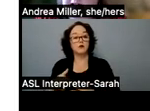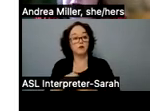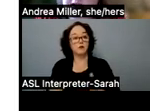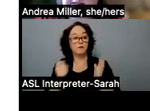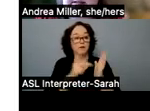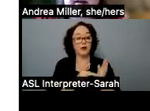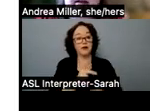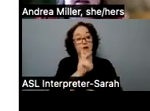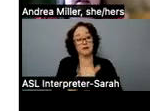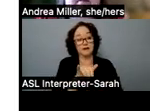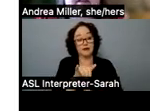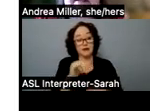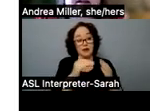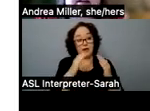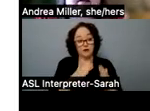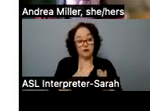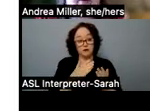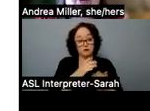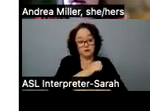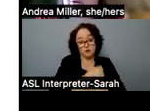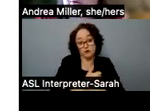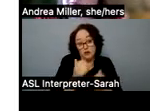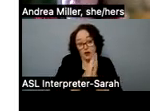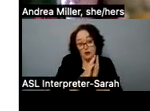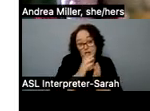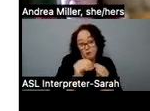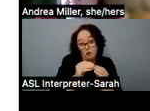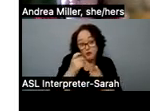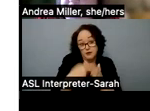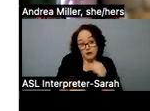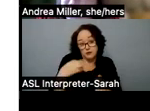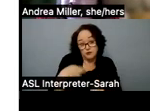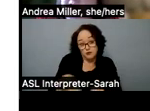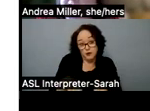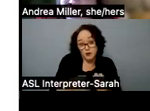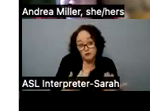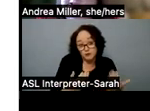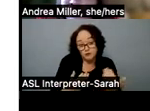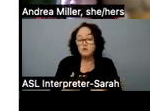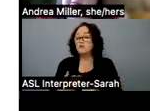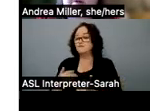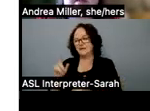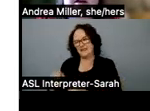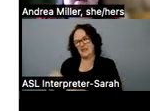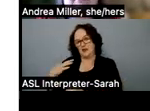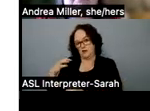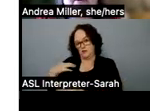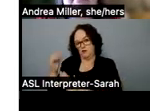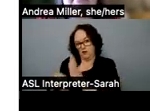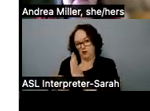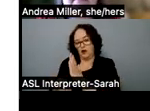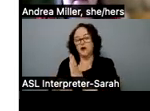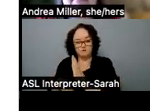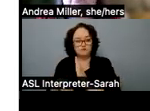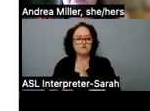more tax credits. And they said, well, you have to apply now. And we can talk in detail a little about what the application